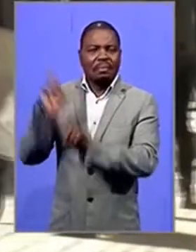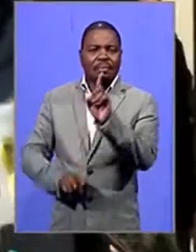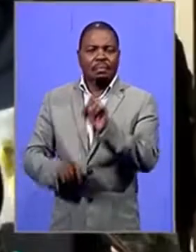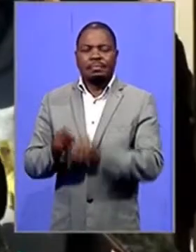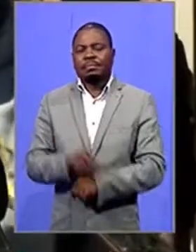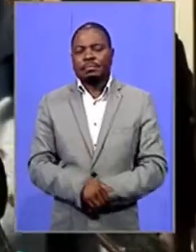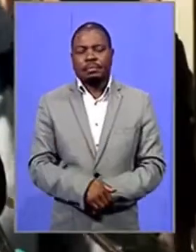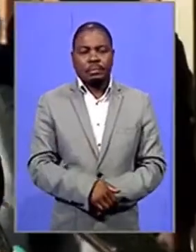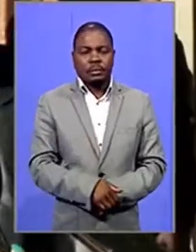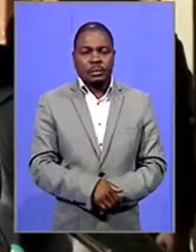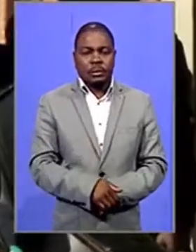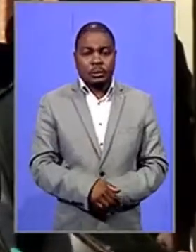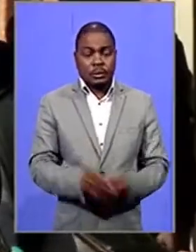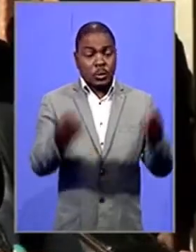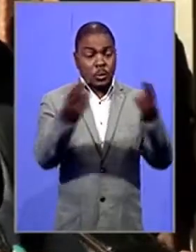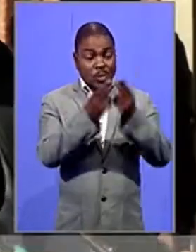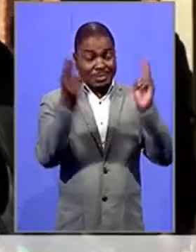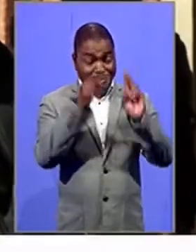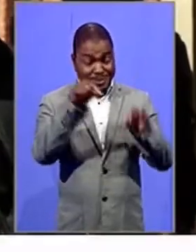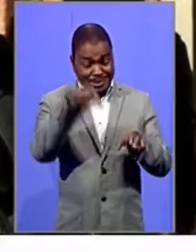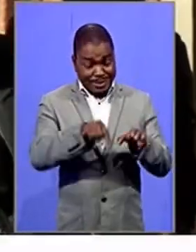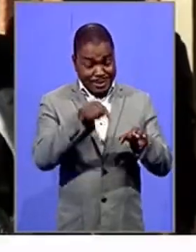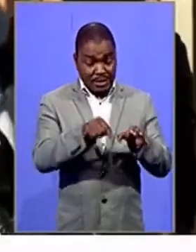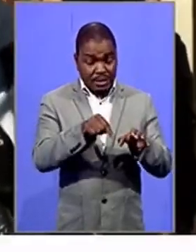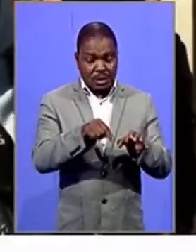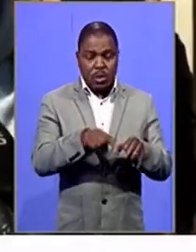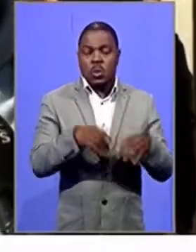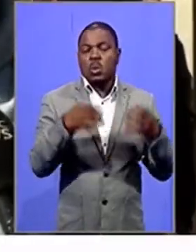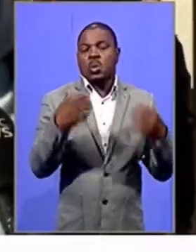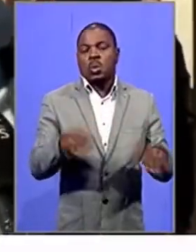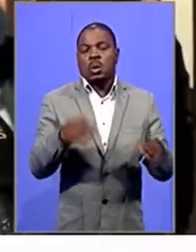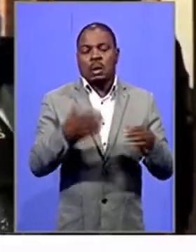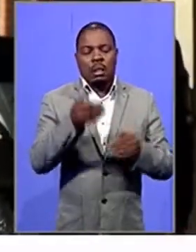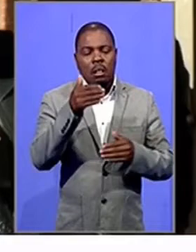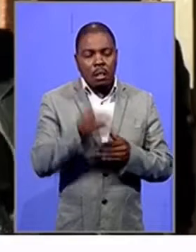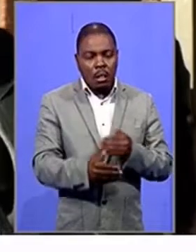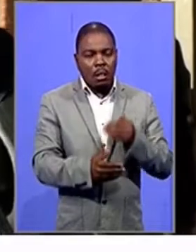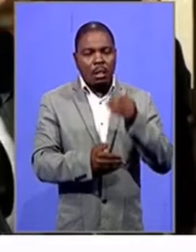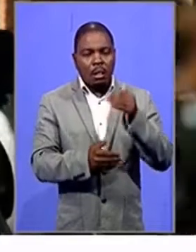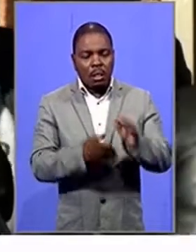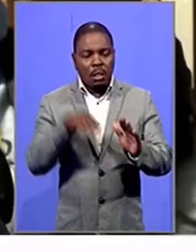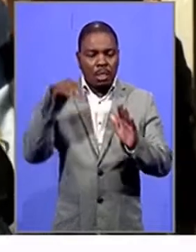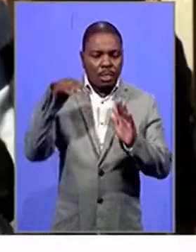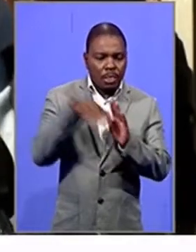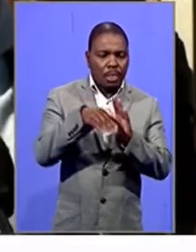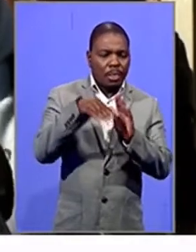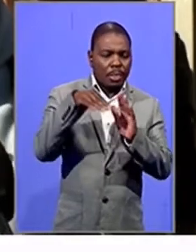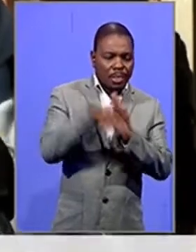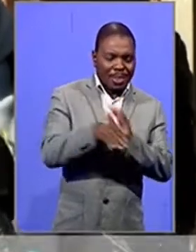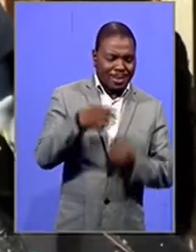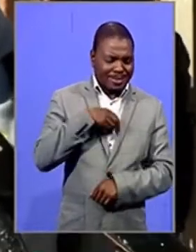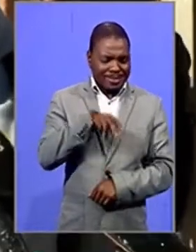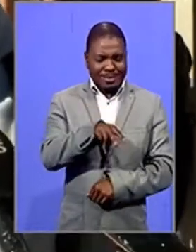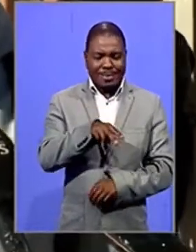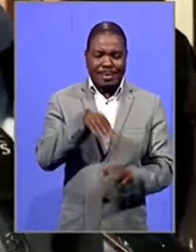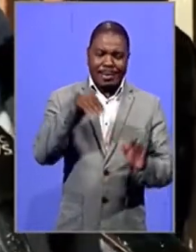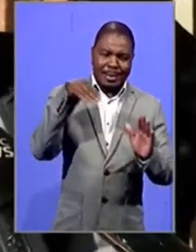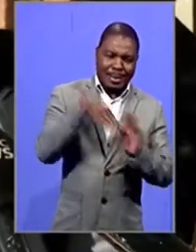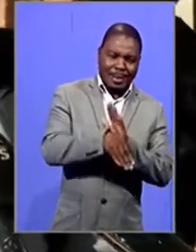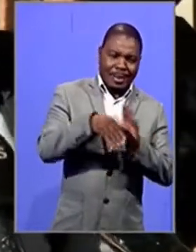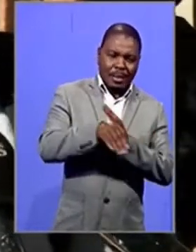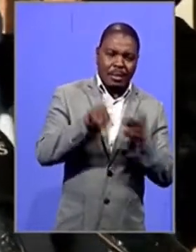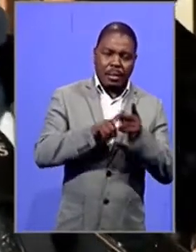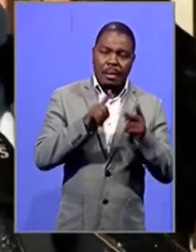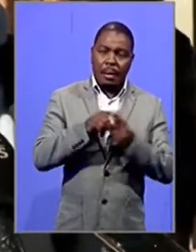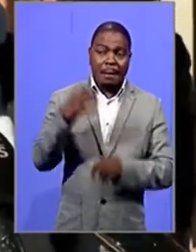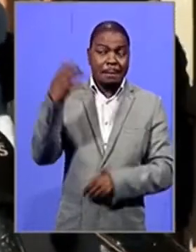bona. University ena hanyane entse e qetella e ba fly by night ha ke sheba ene ha minister